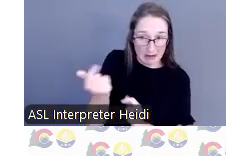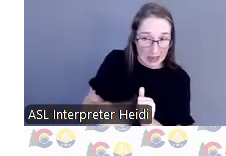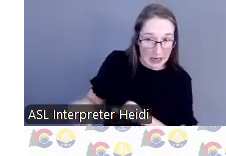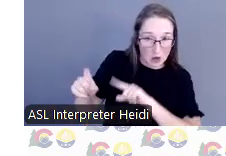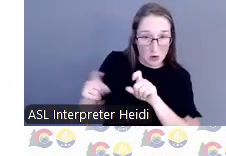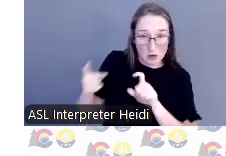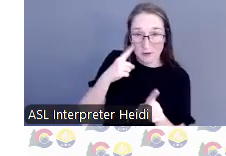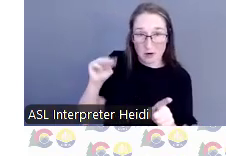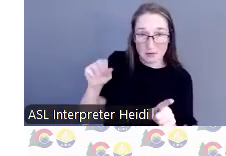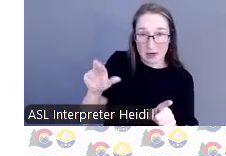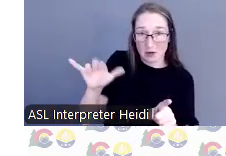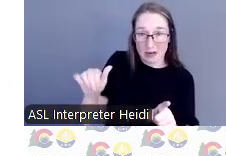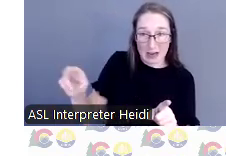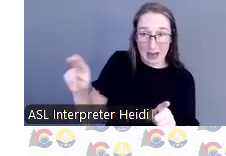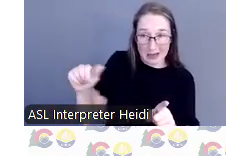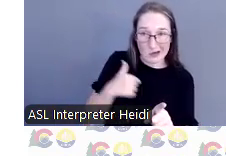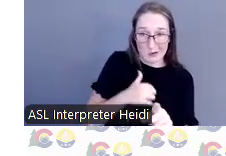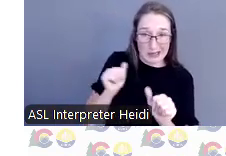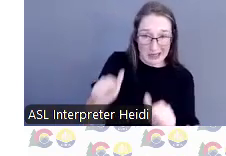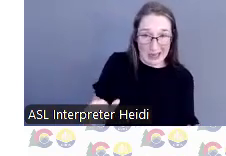for Mariana, we can